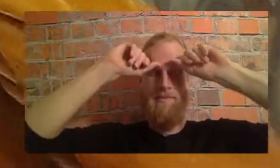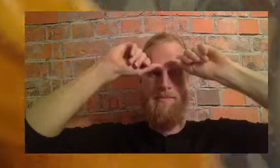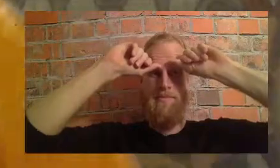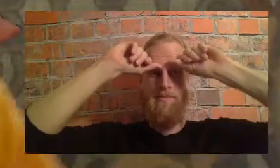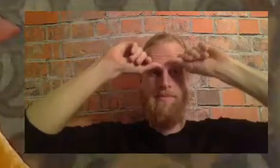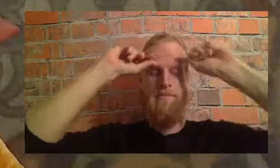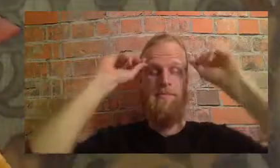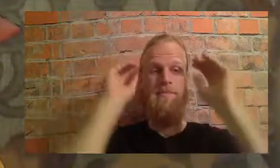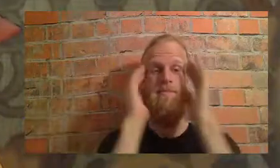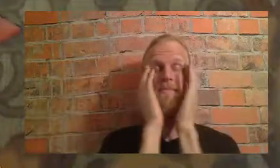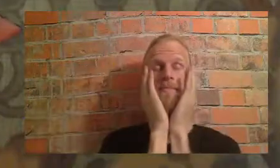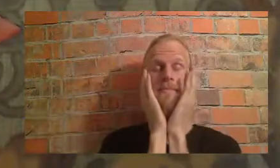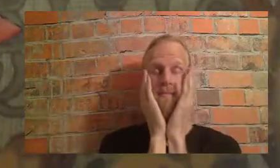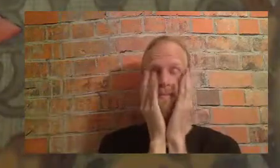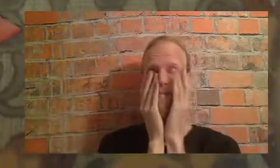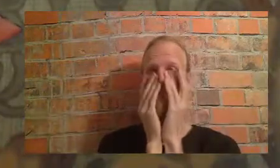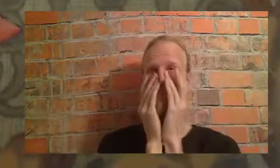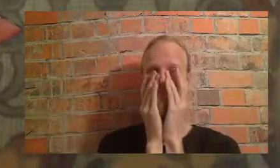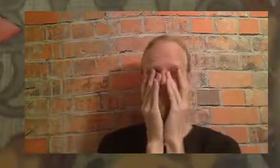tapping the temples.